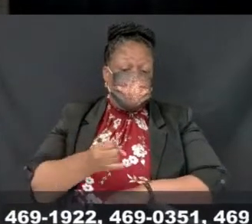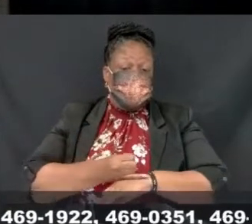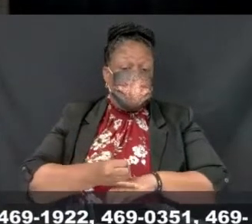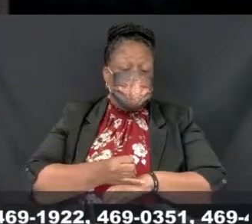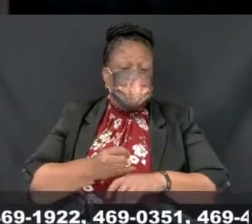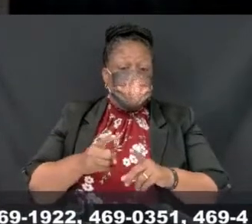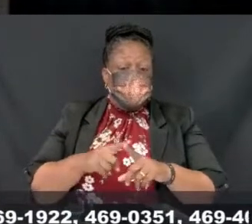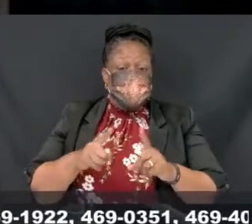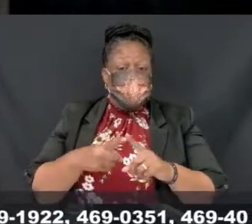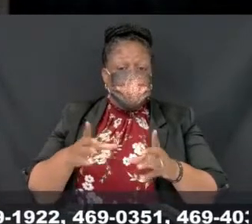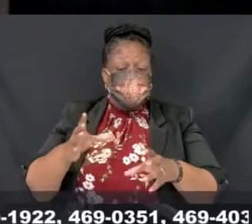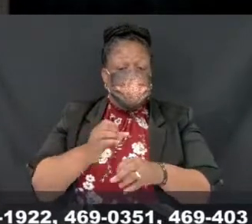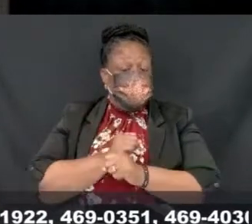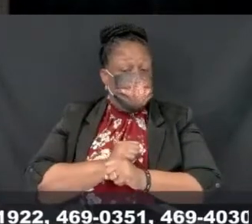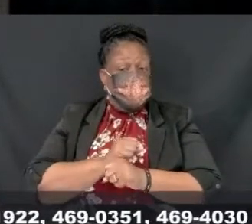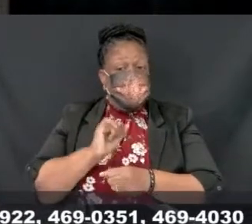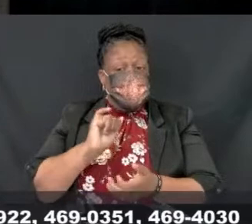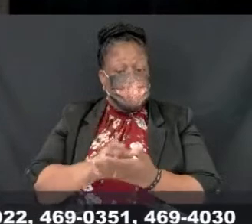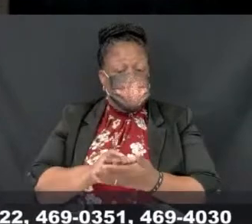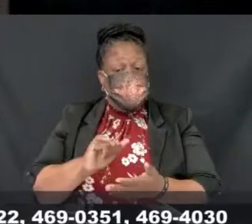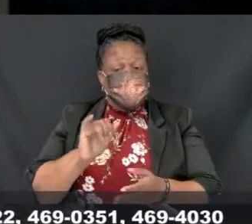Americas to have the